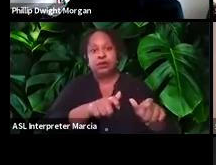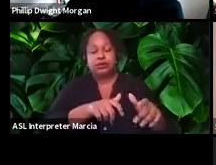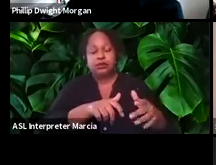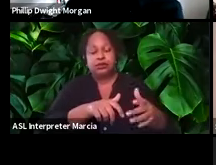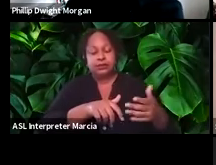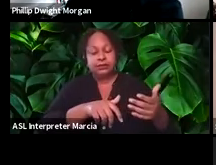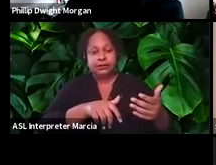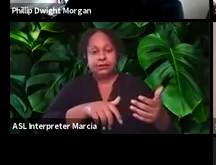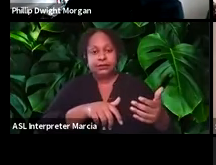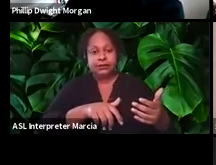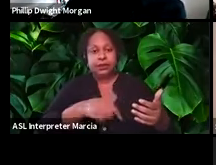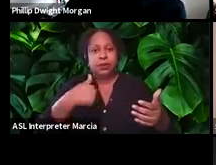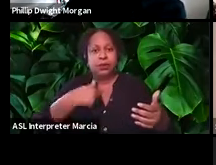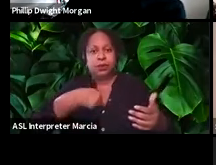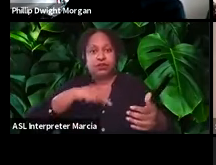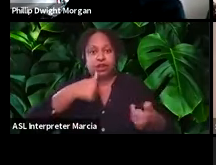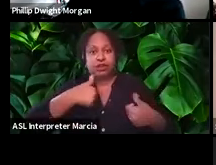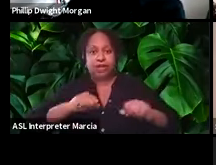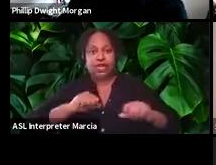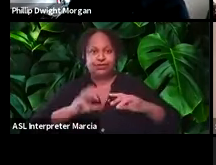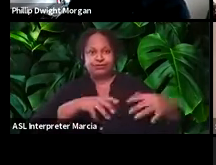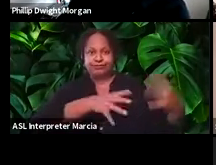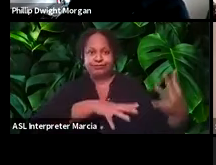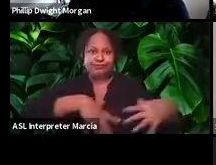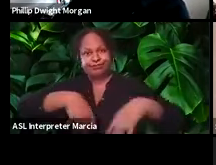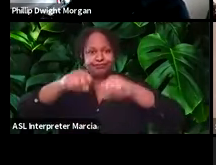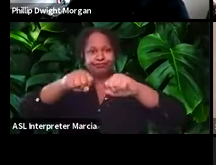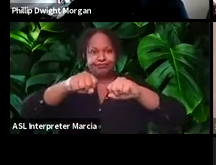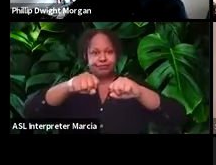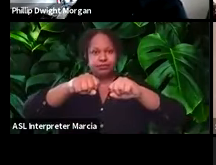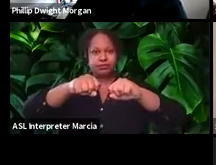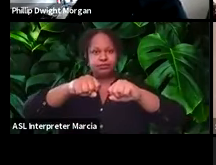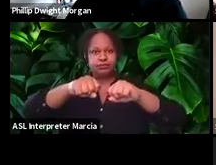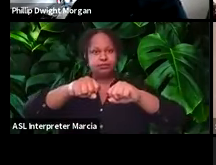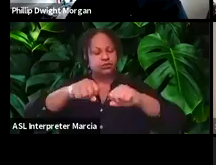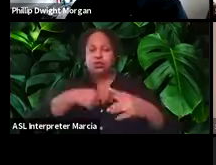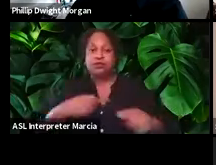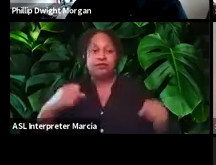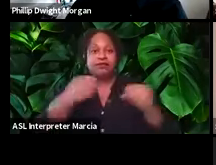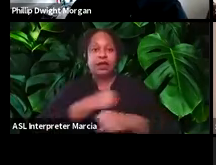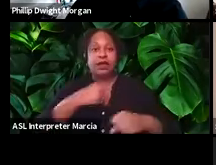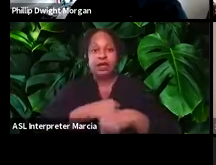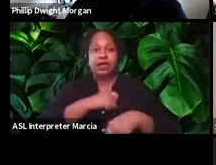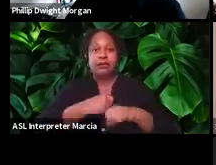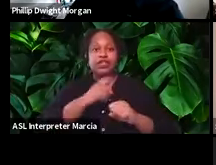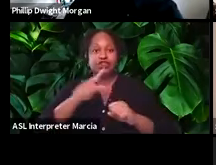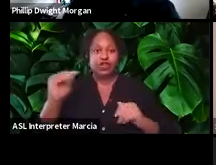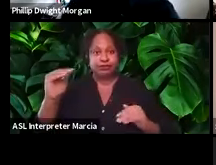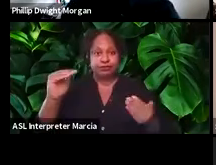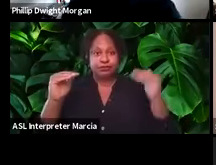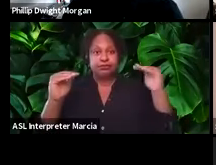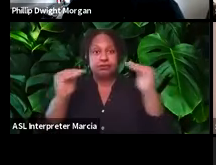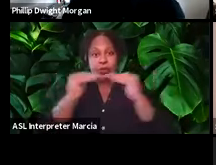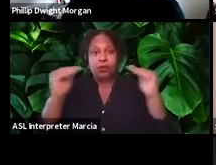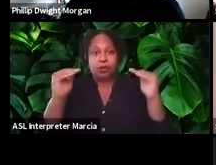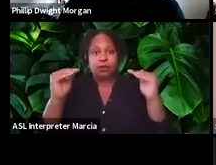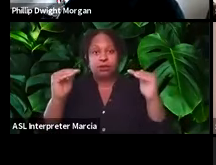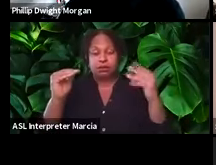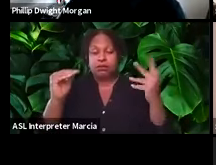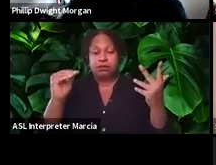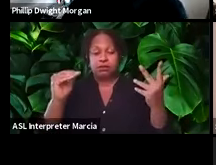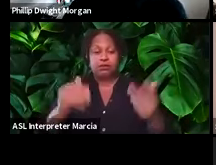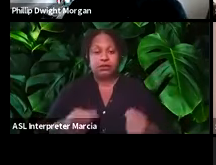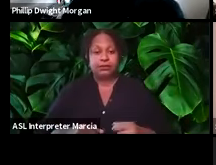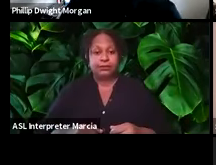like take, we're not trying to like take over. We're fighting for equality. We want to be regarded as such. And so